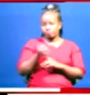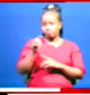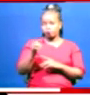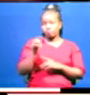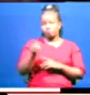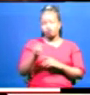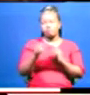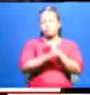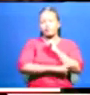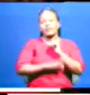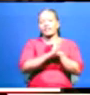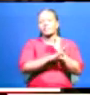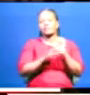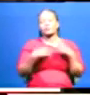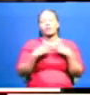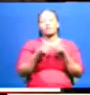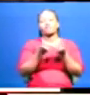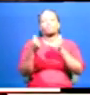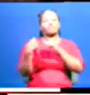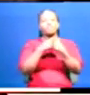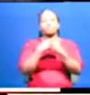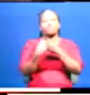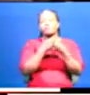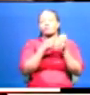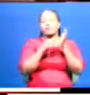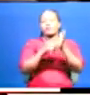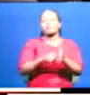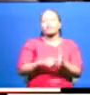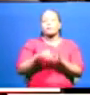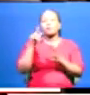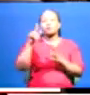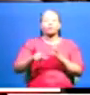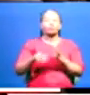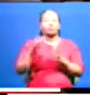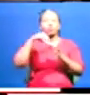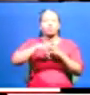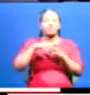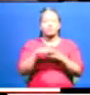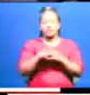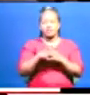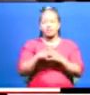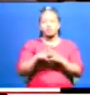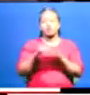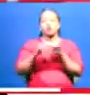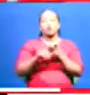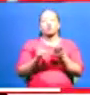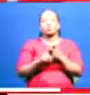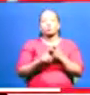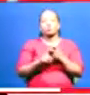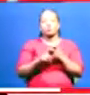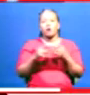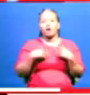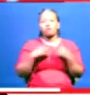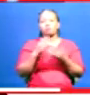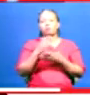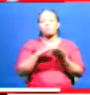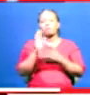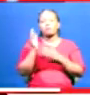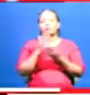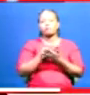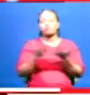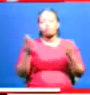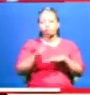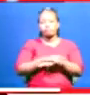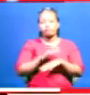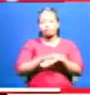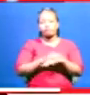through challenges such as low investor turnout, cross-border entry issues, and double taxation on goods. One of the key challenges